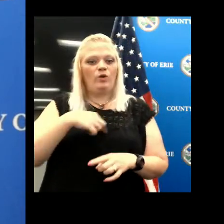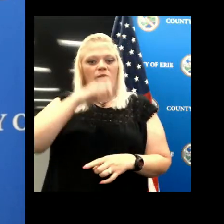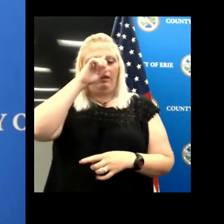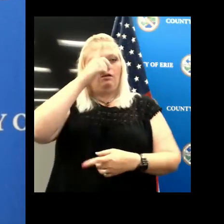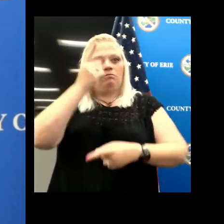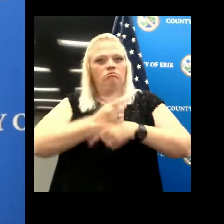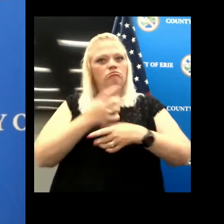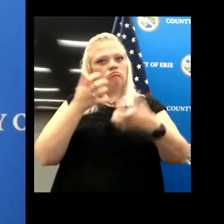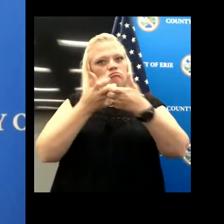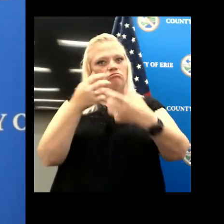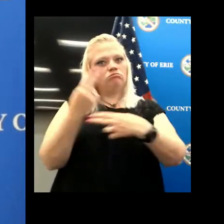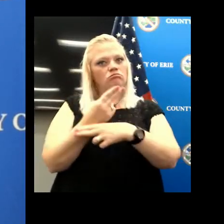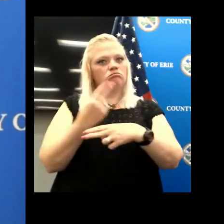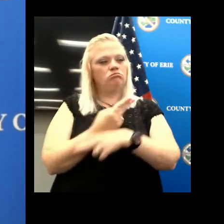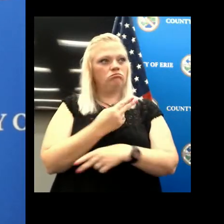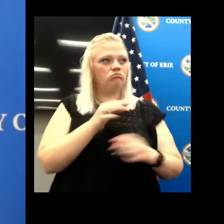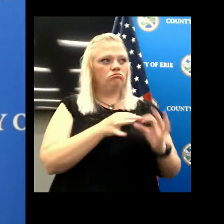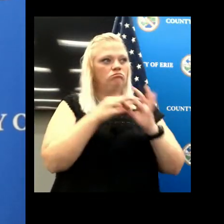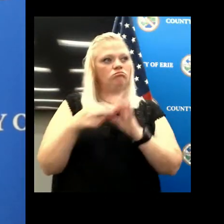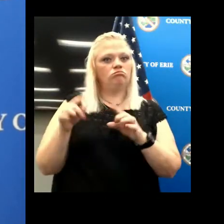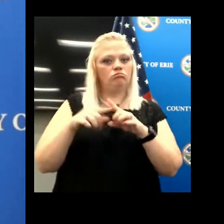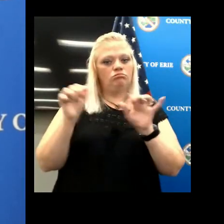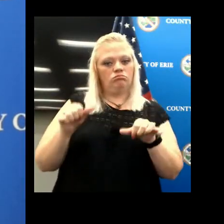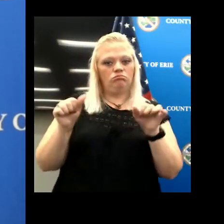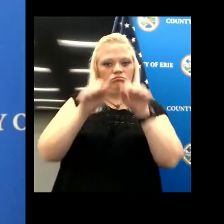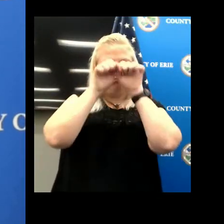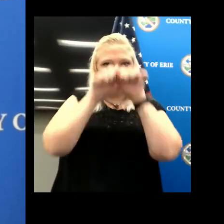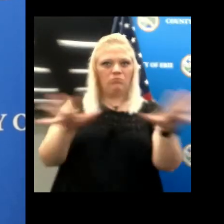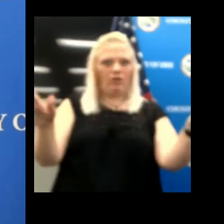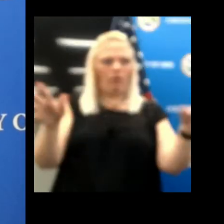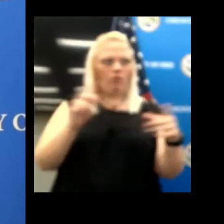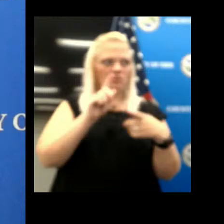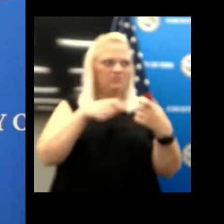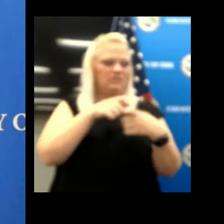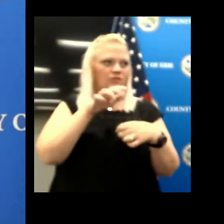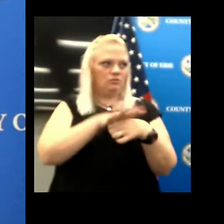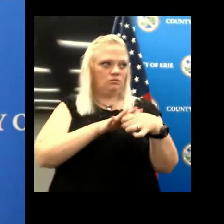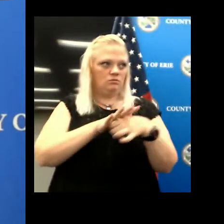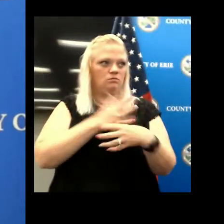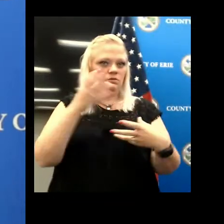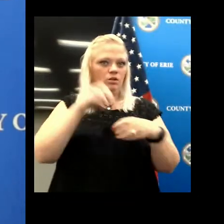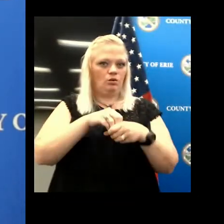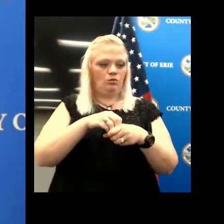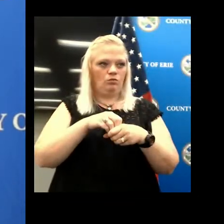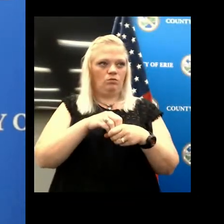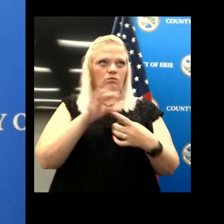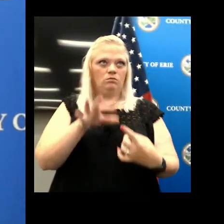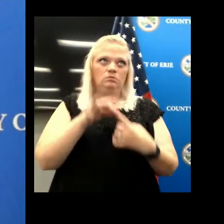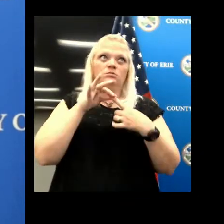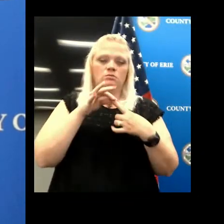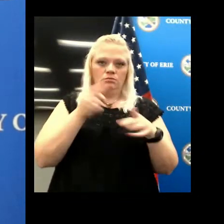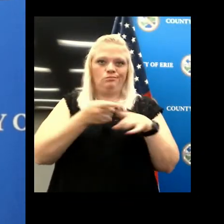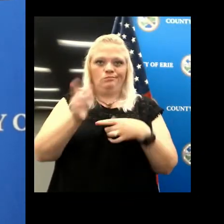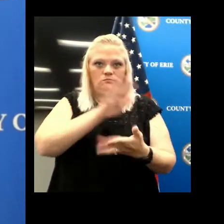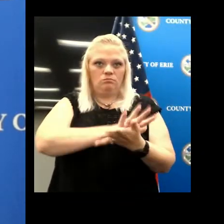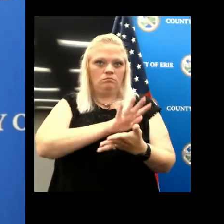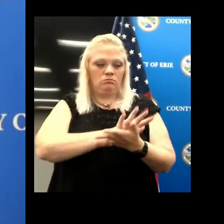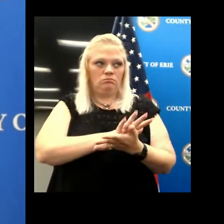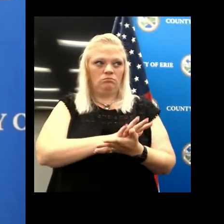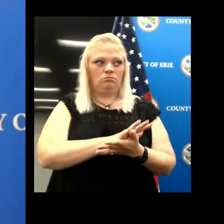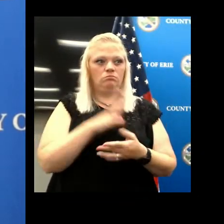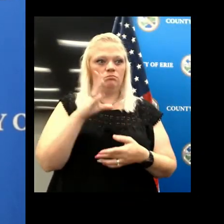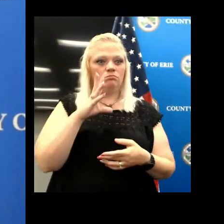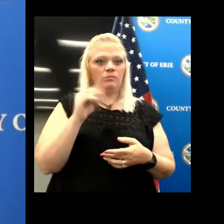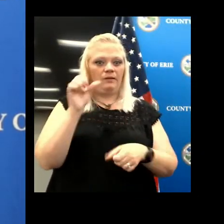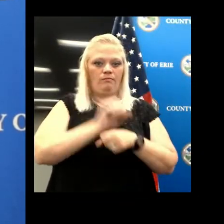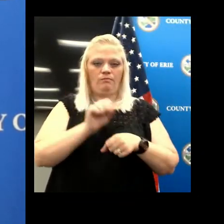appropriate use with regards to a potential outbreak at a particular location, including and especially schools and locations